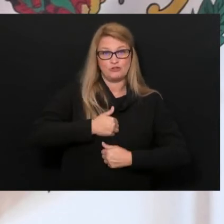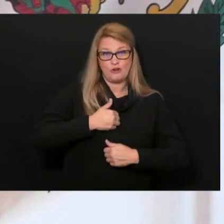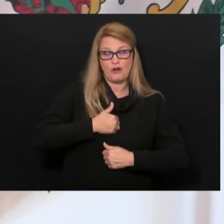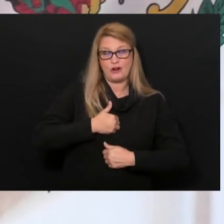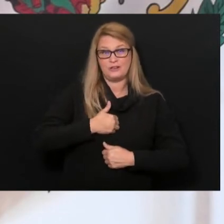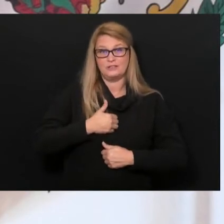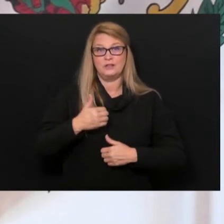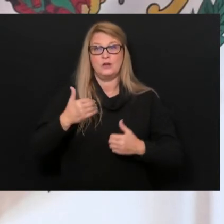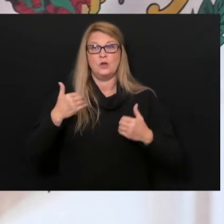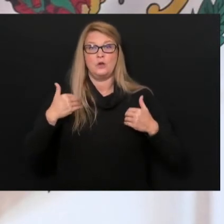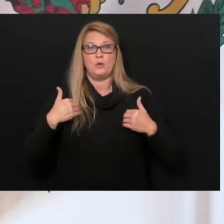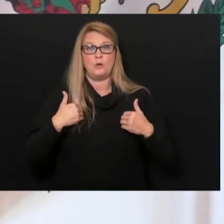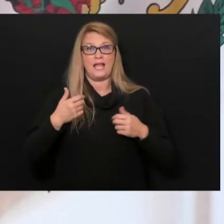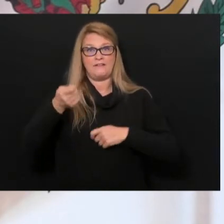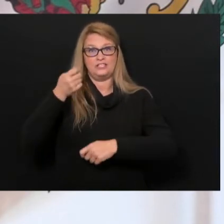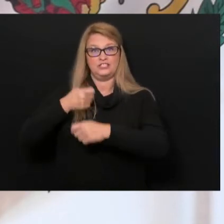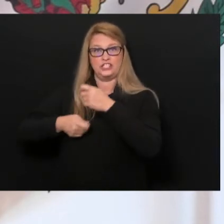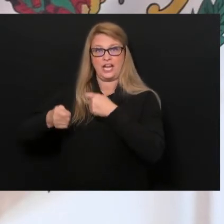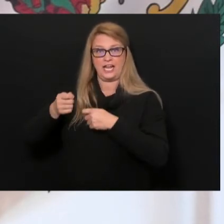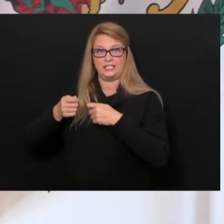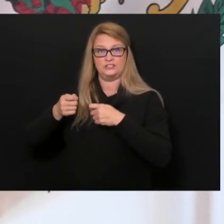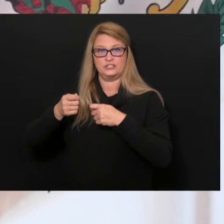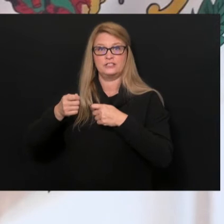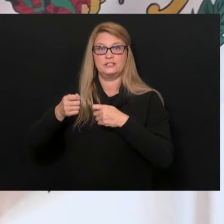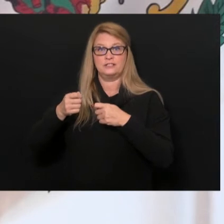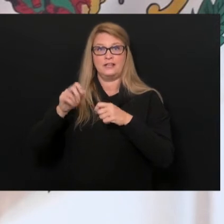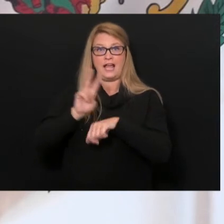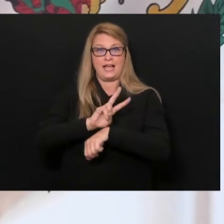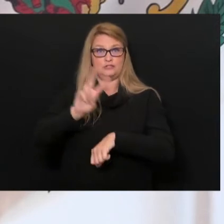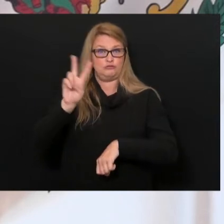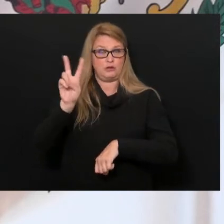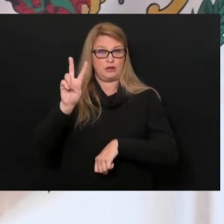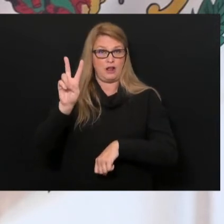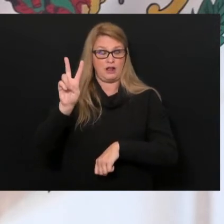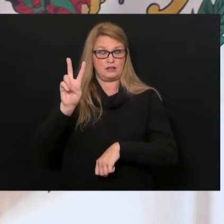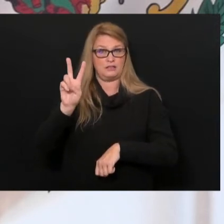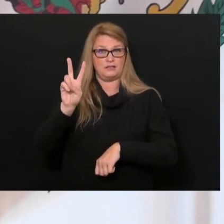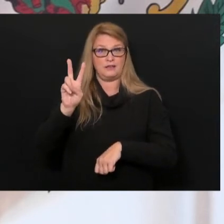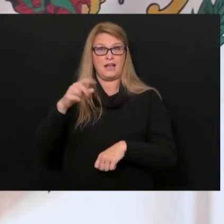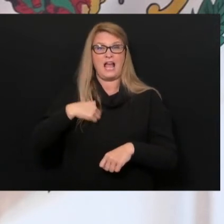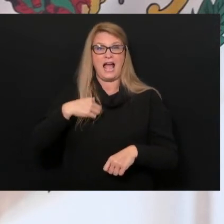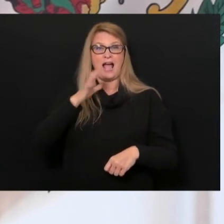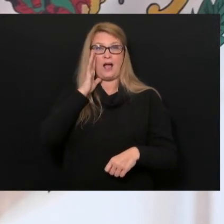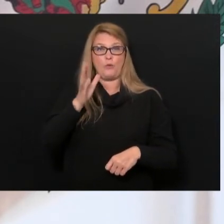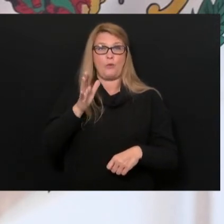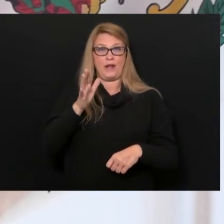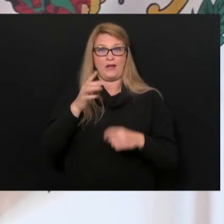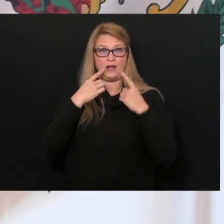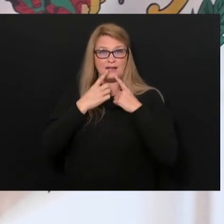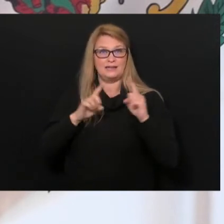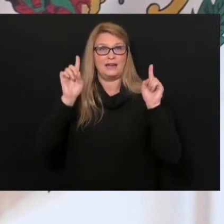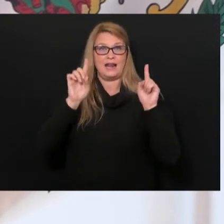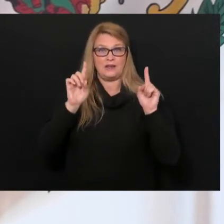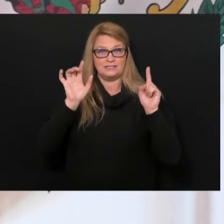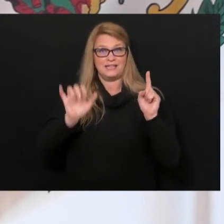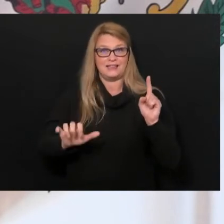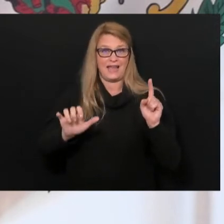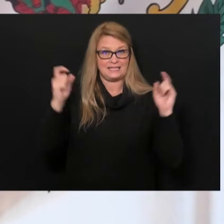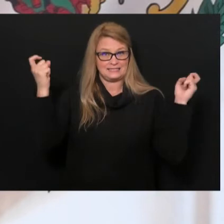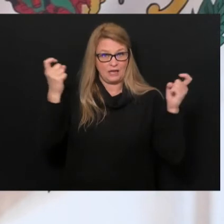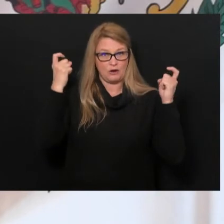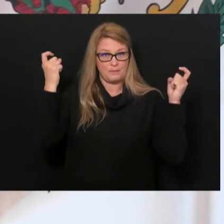have a change of command also today at 2:00, and I will host the official change of command ceremony,